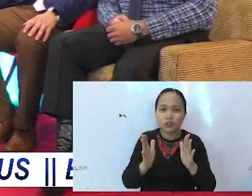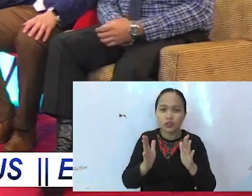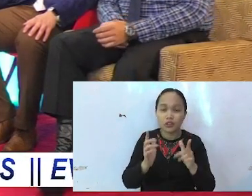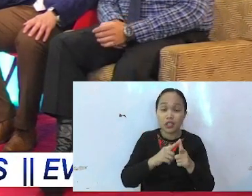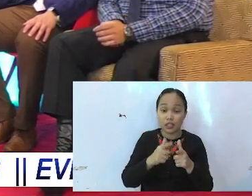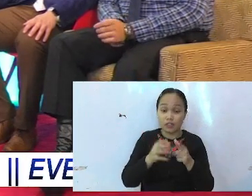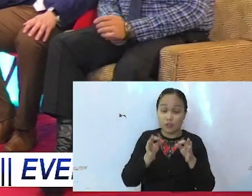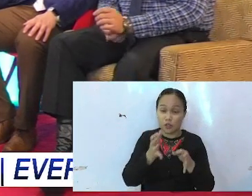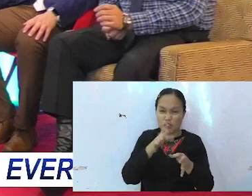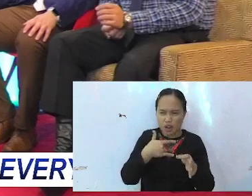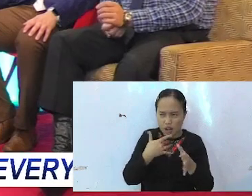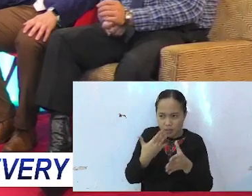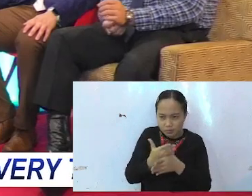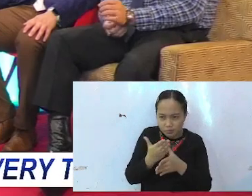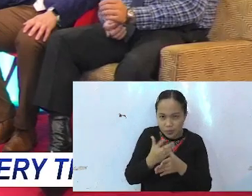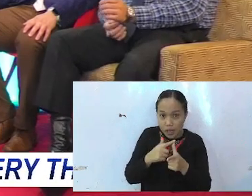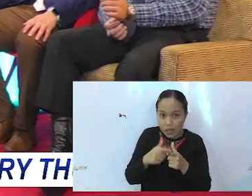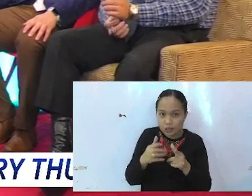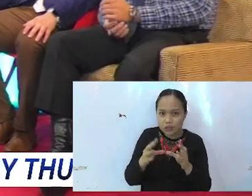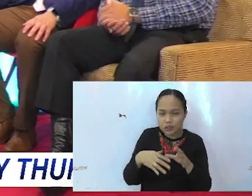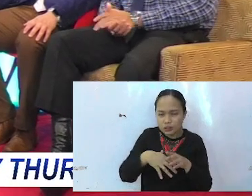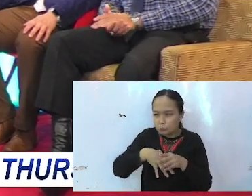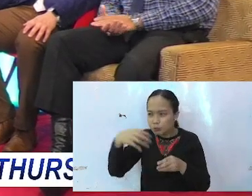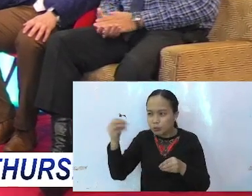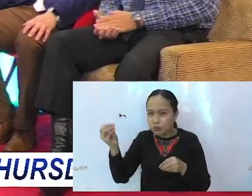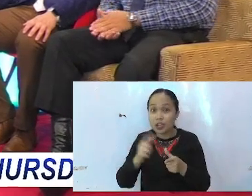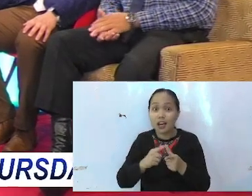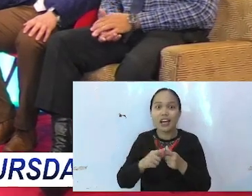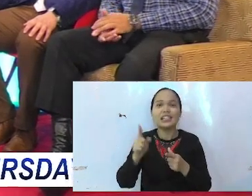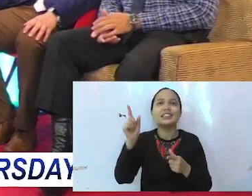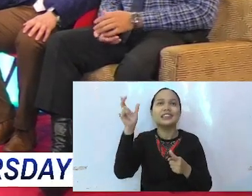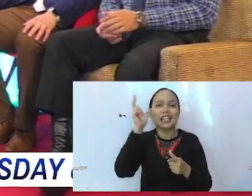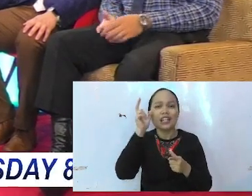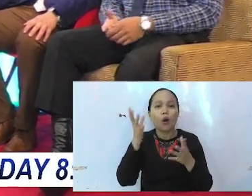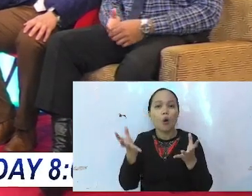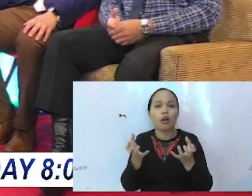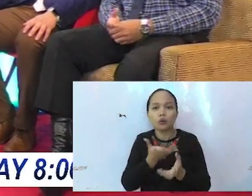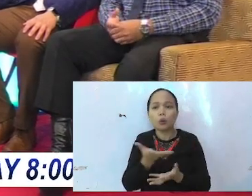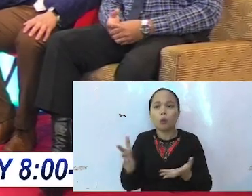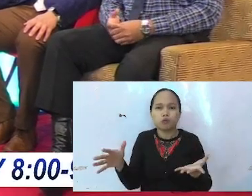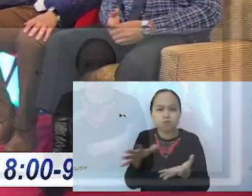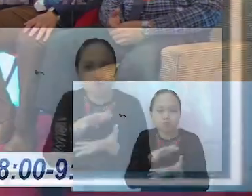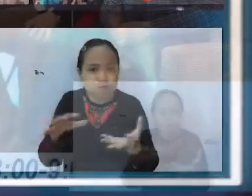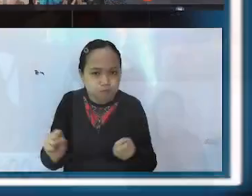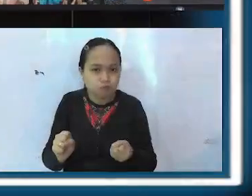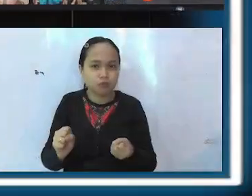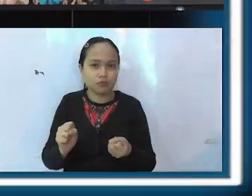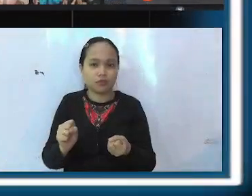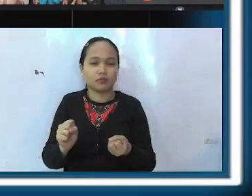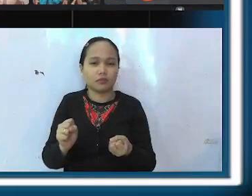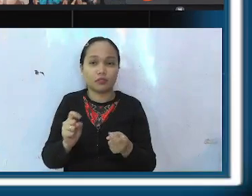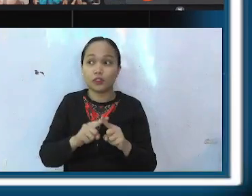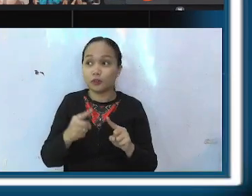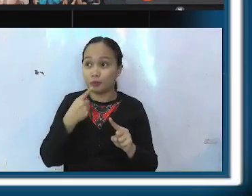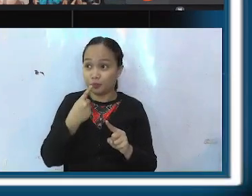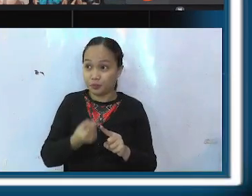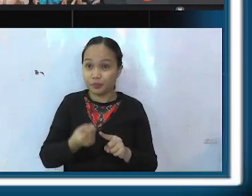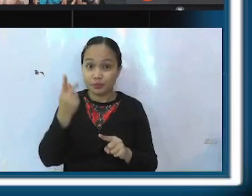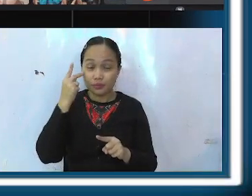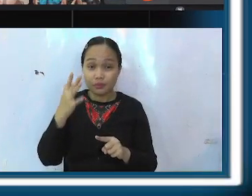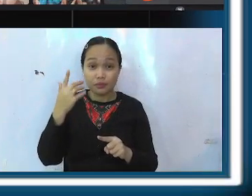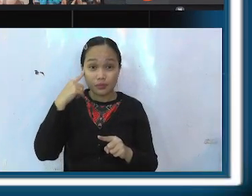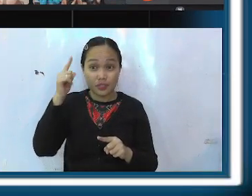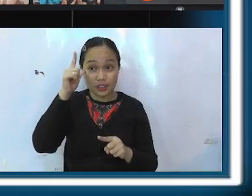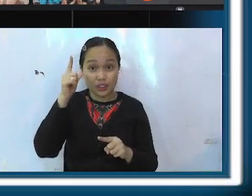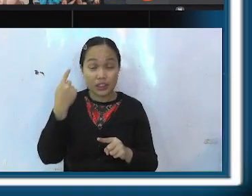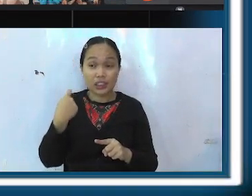off track. And then once he gets you off track, he can make you crash. Yeah. And that's what he wants. Yeah, Pastor Hill said the steps,